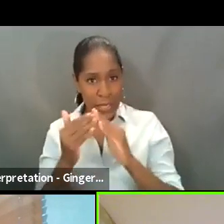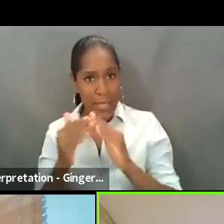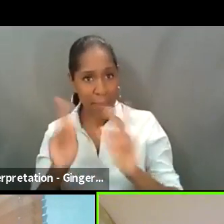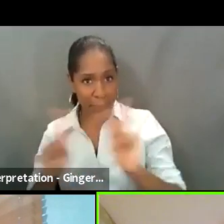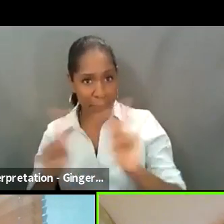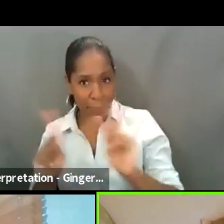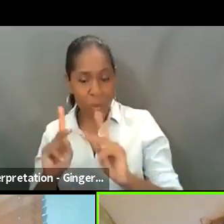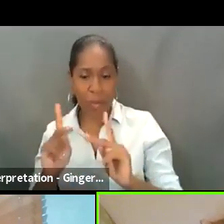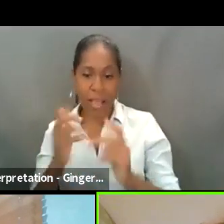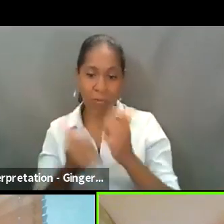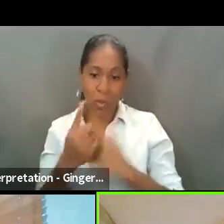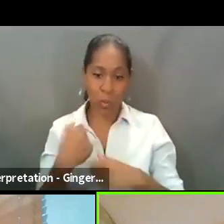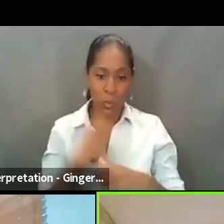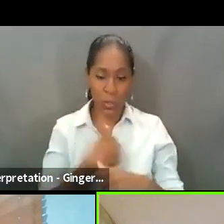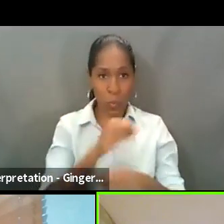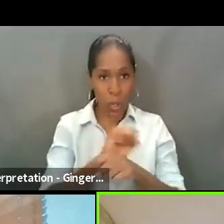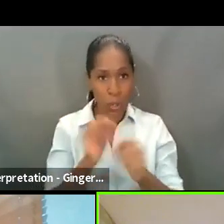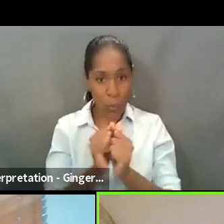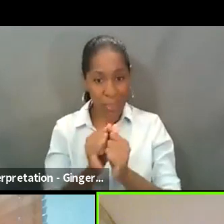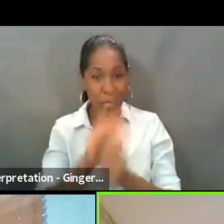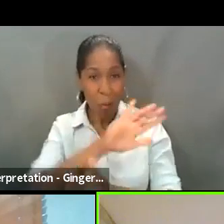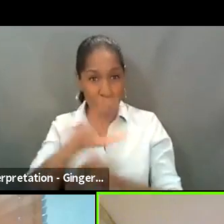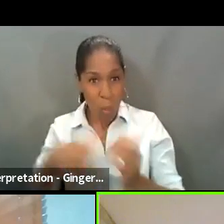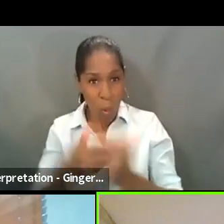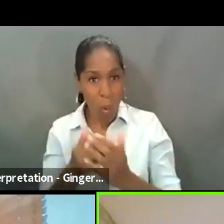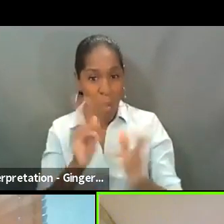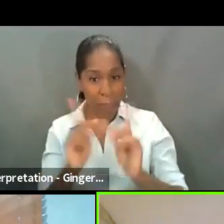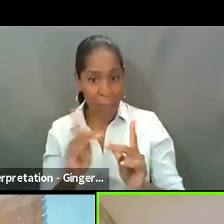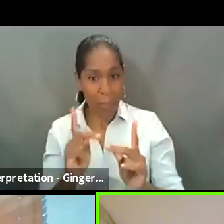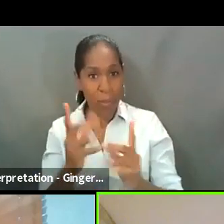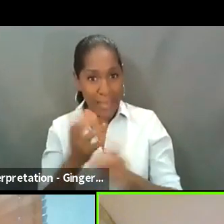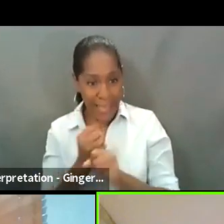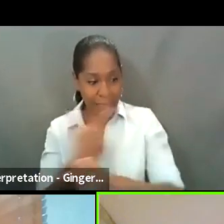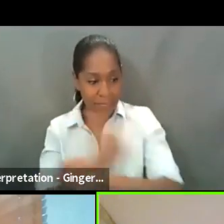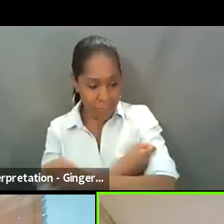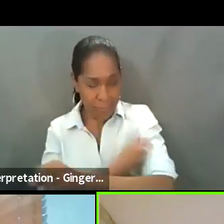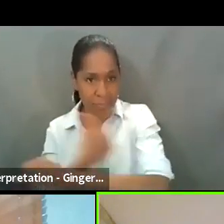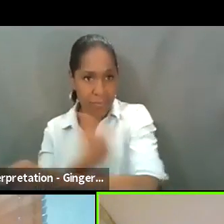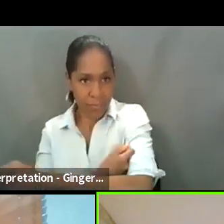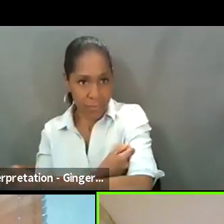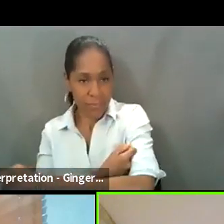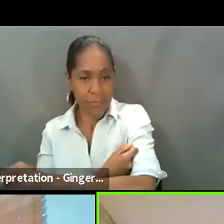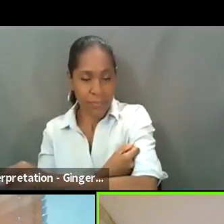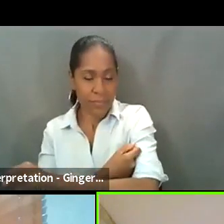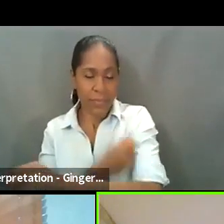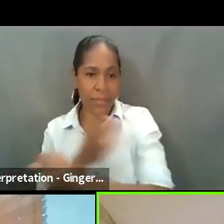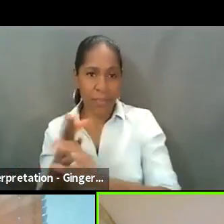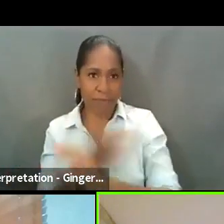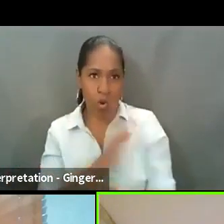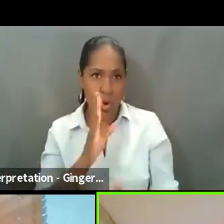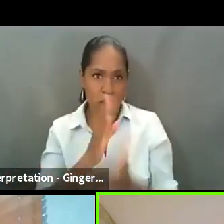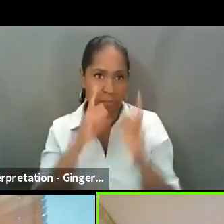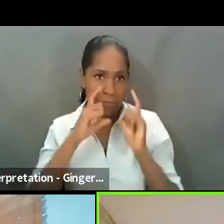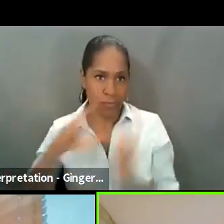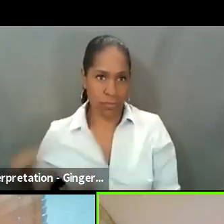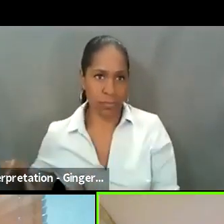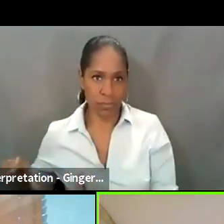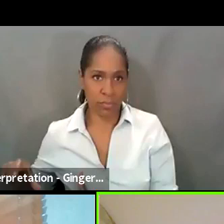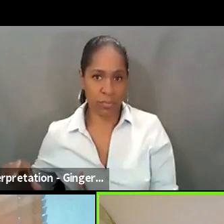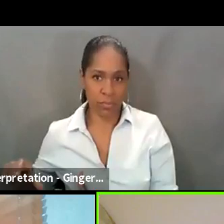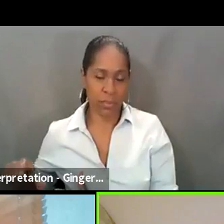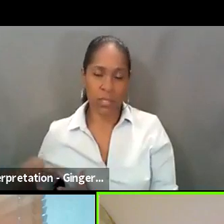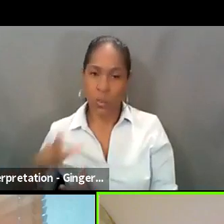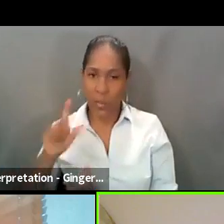with, until everybody's been vaccinated, before we can stop those